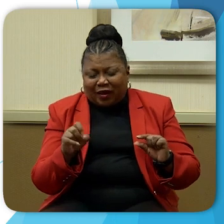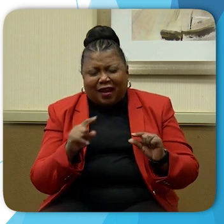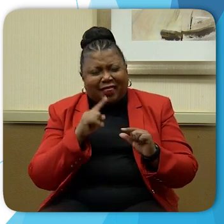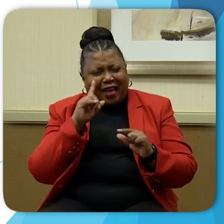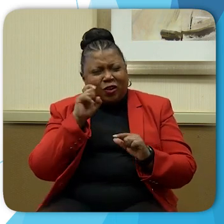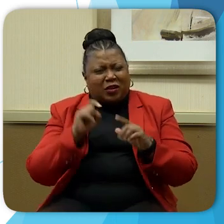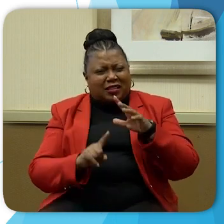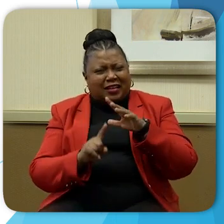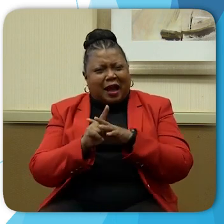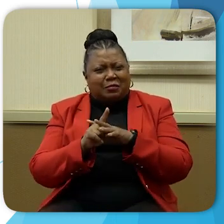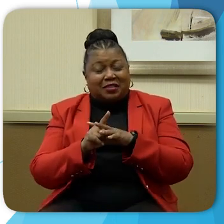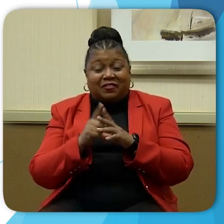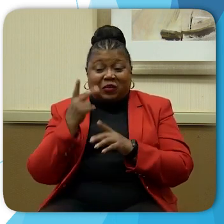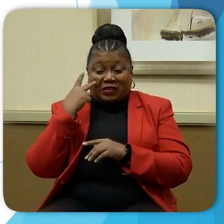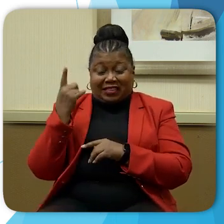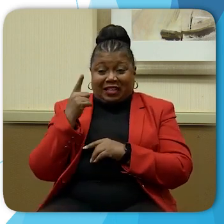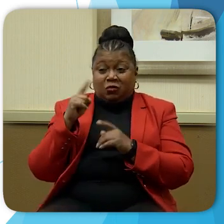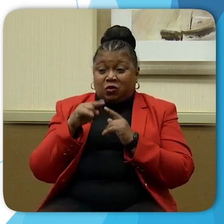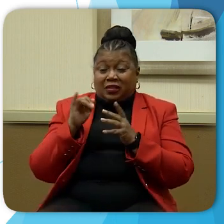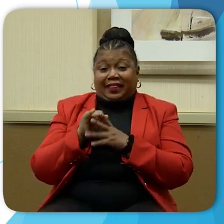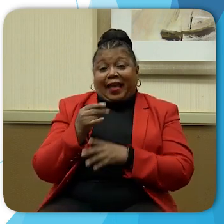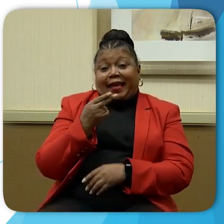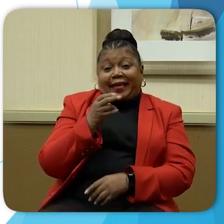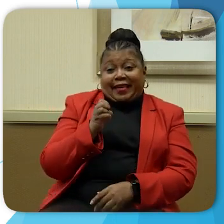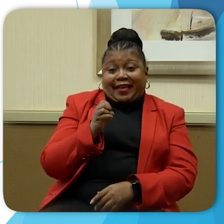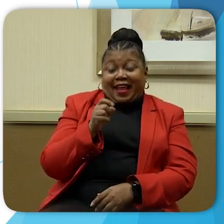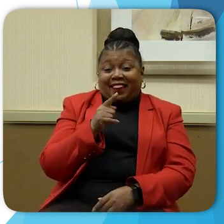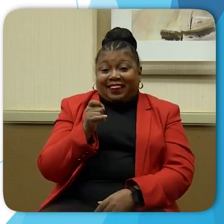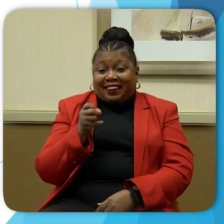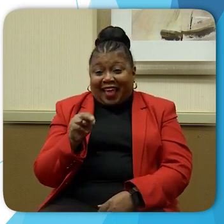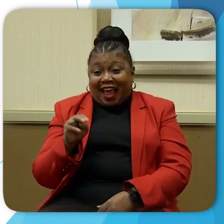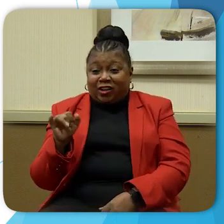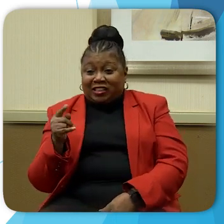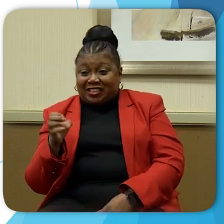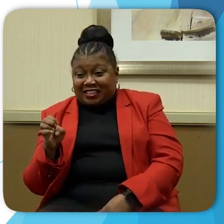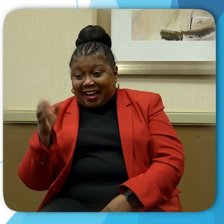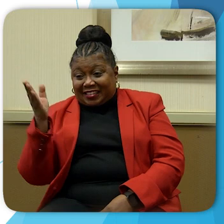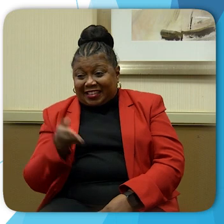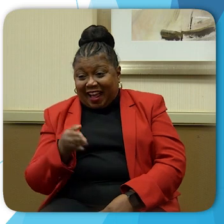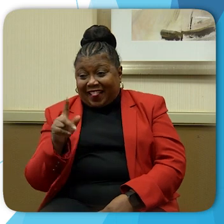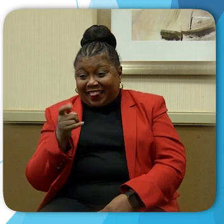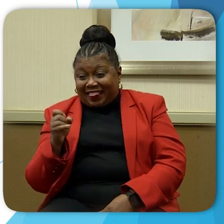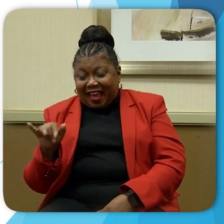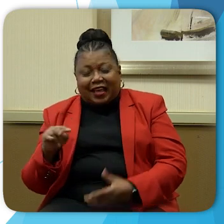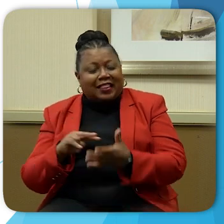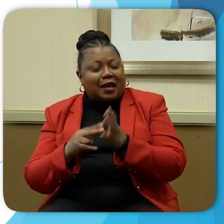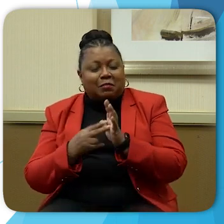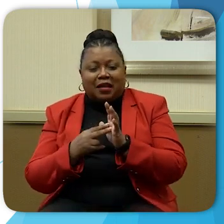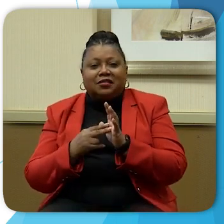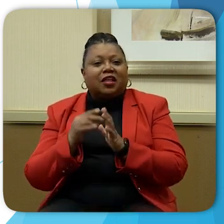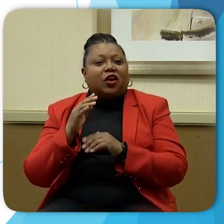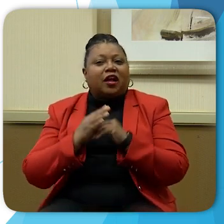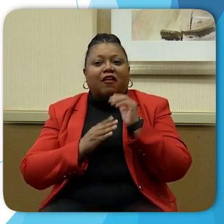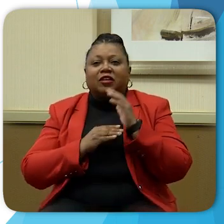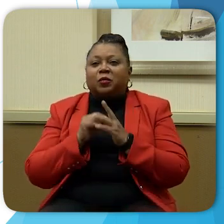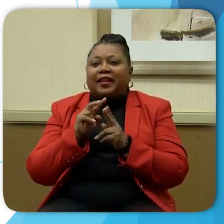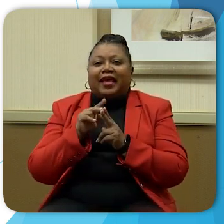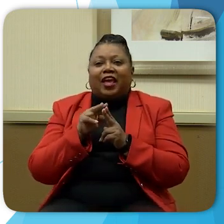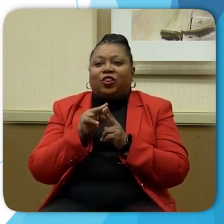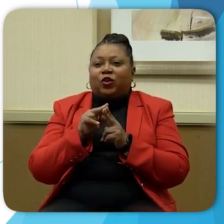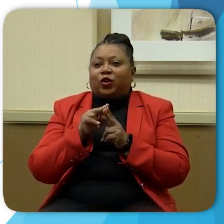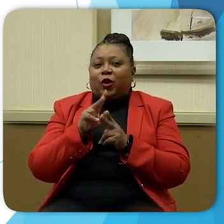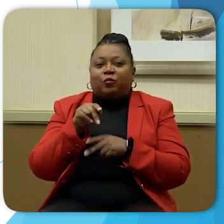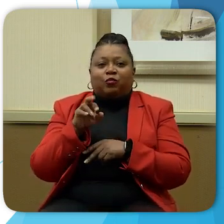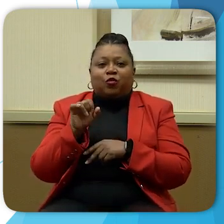up sometimes. And if you see someone using like he, they, or she/they, that just means they're comfortable with either pronoun,